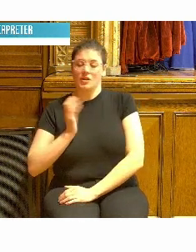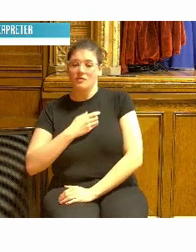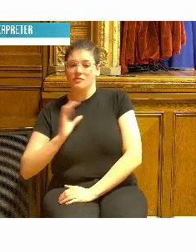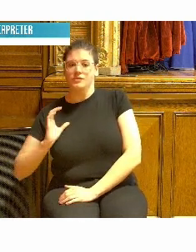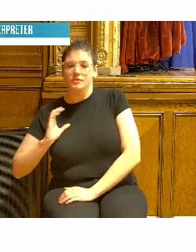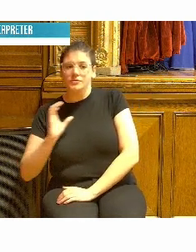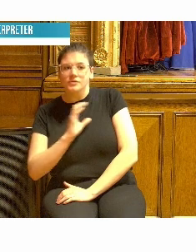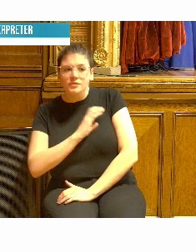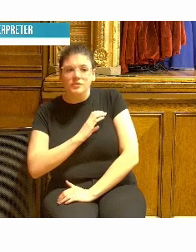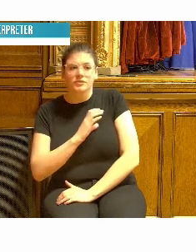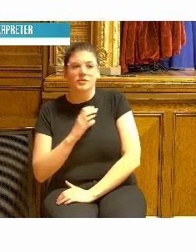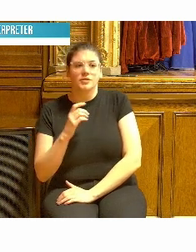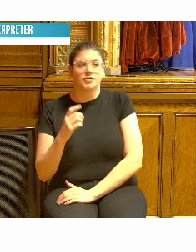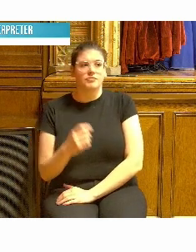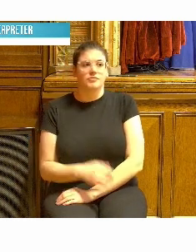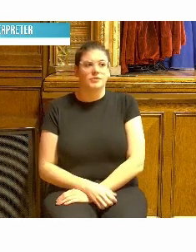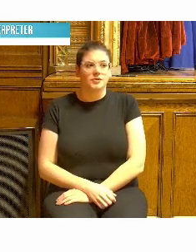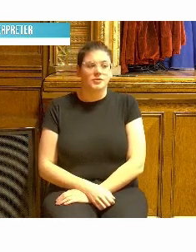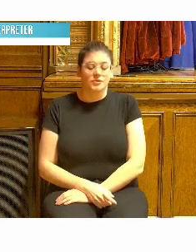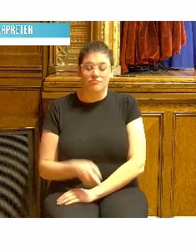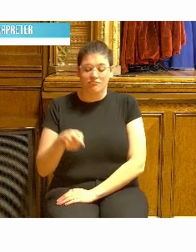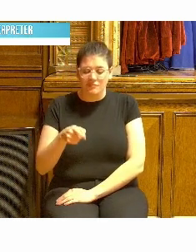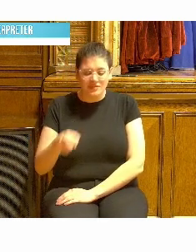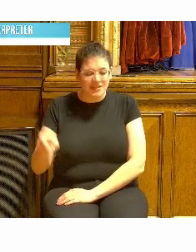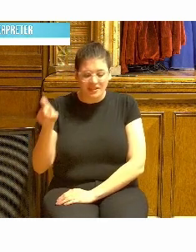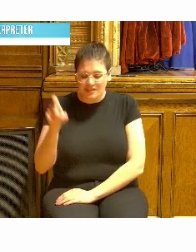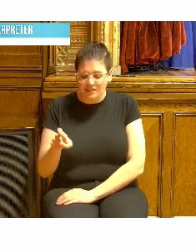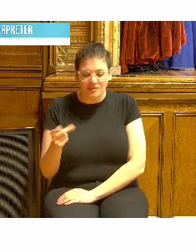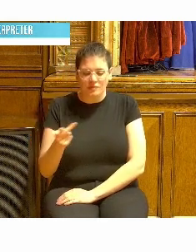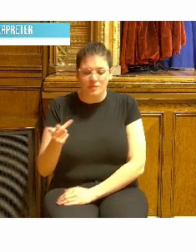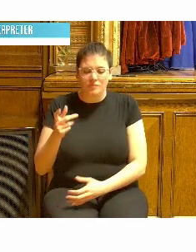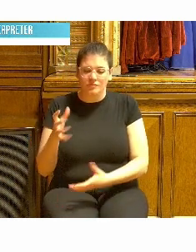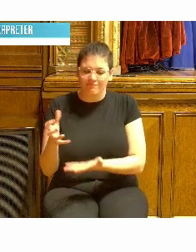deserve reparations.